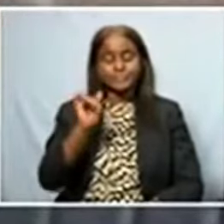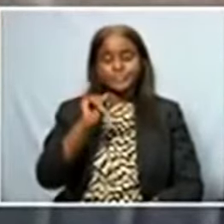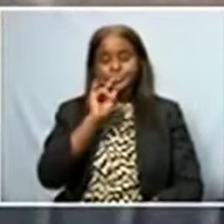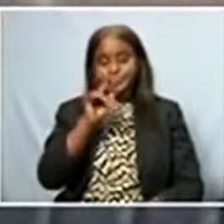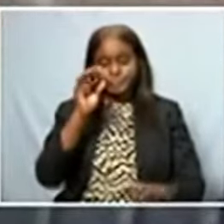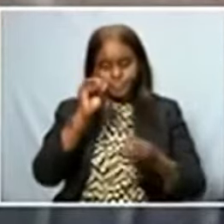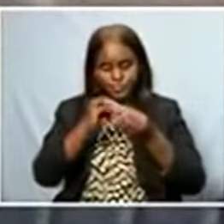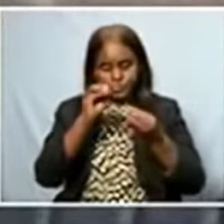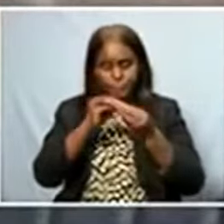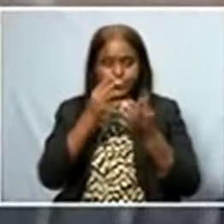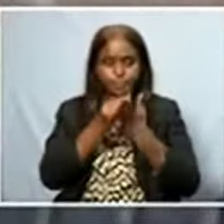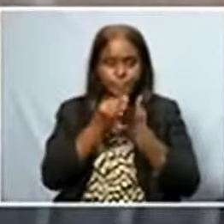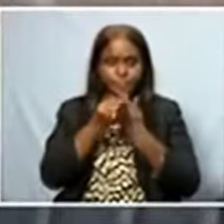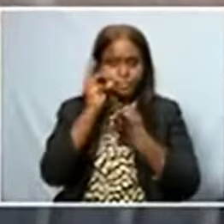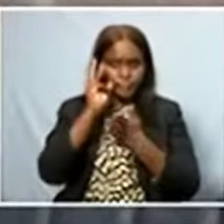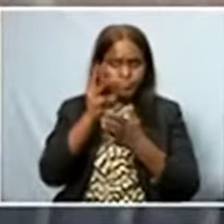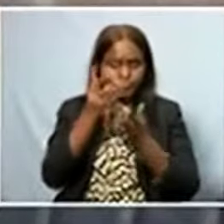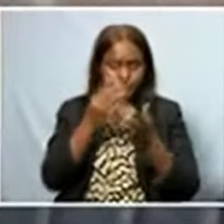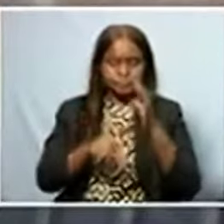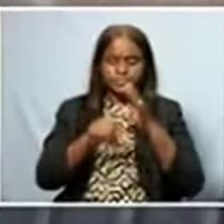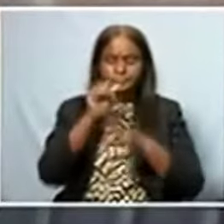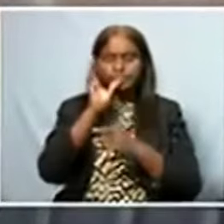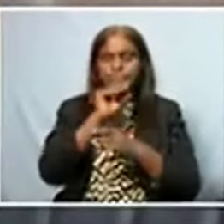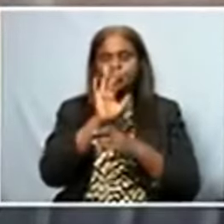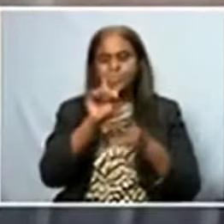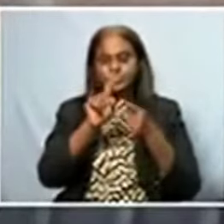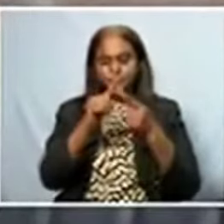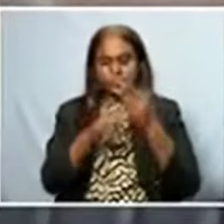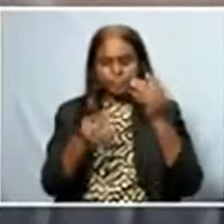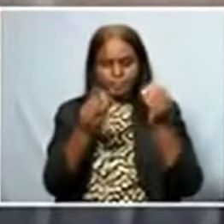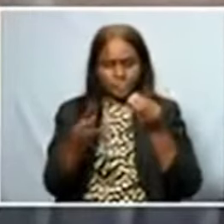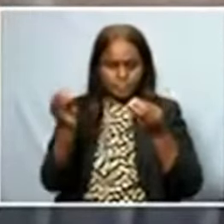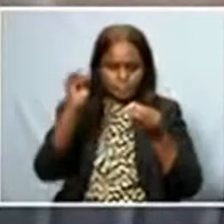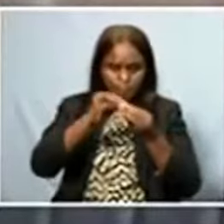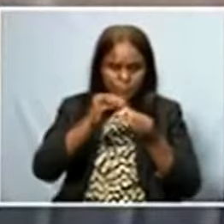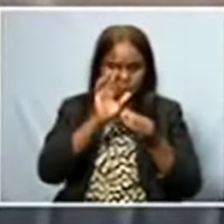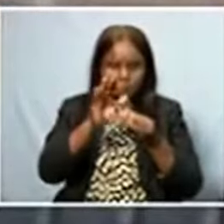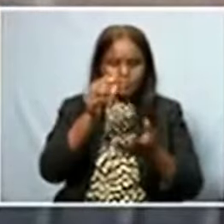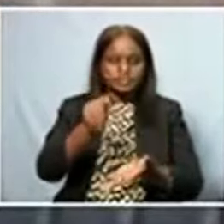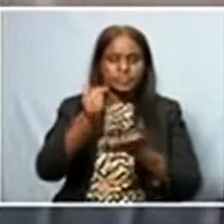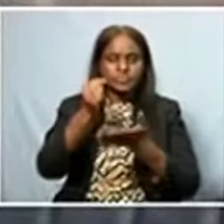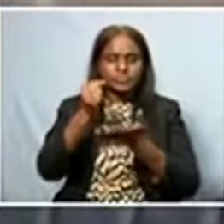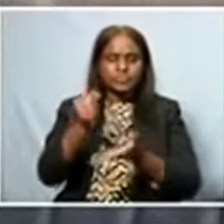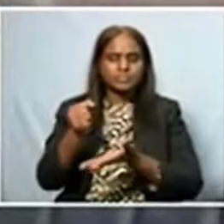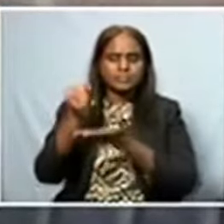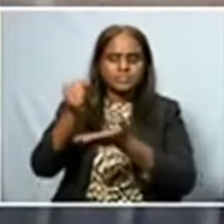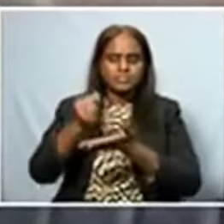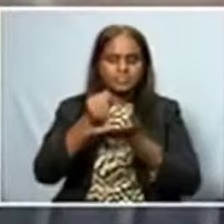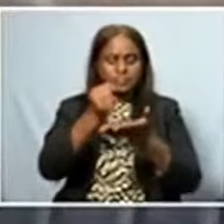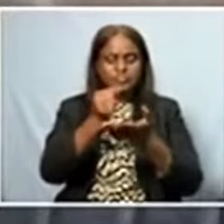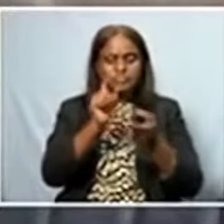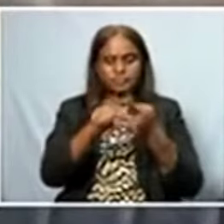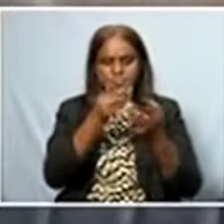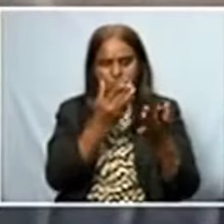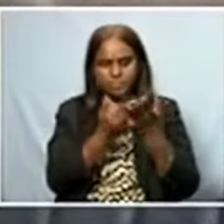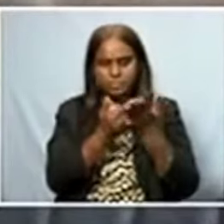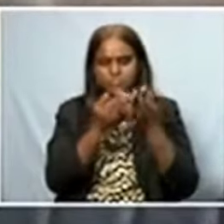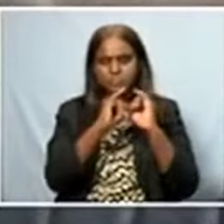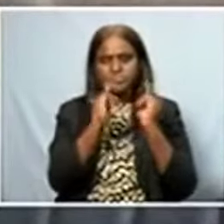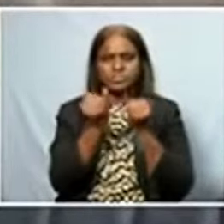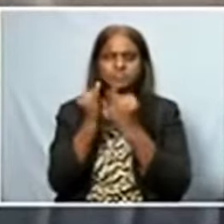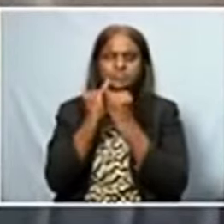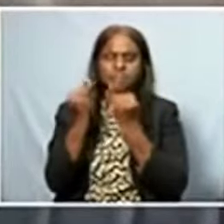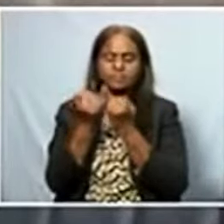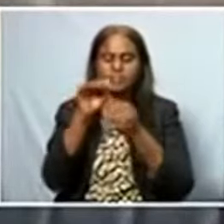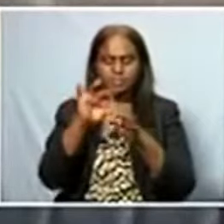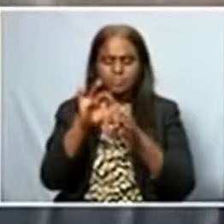more money will be found to supplement the budgetary allocation to this institution, the